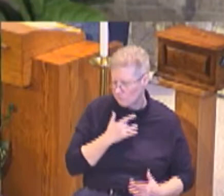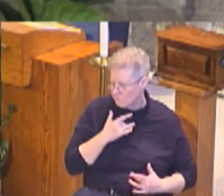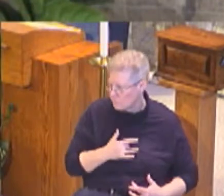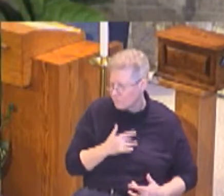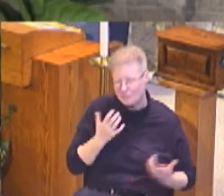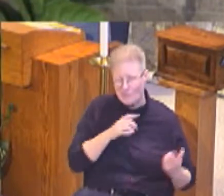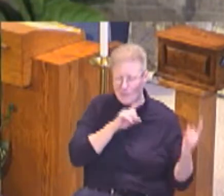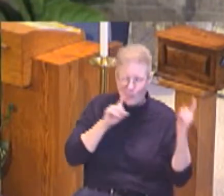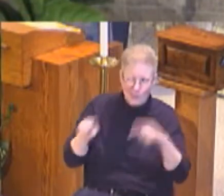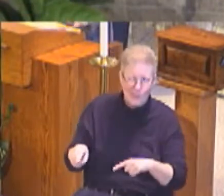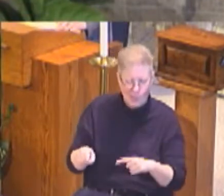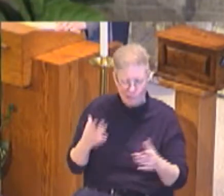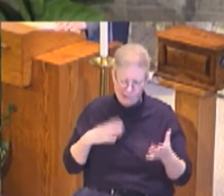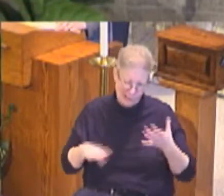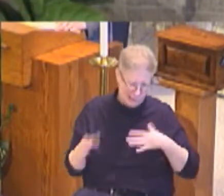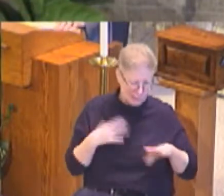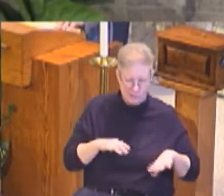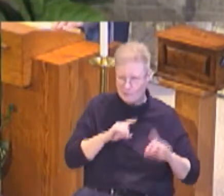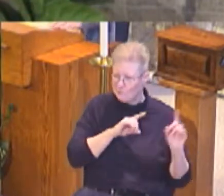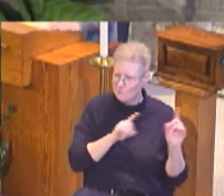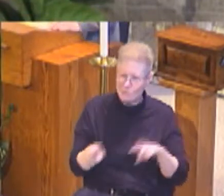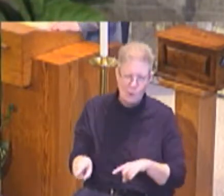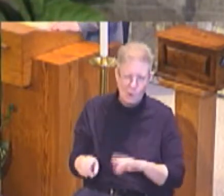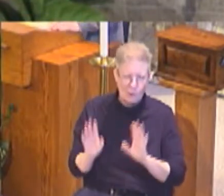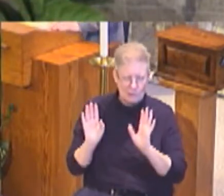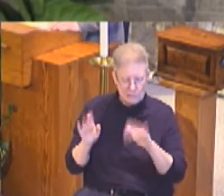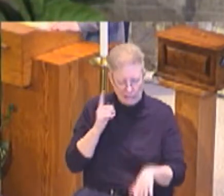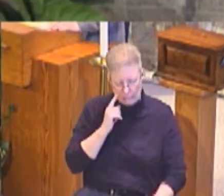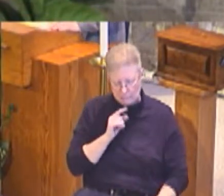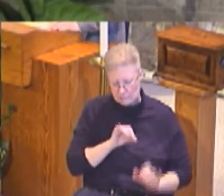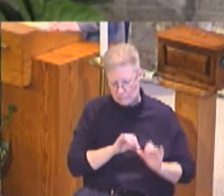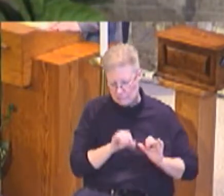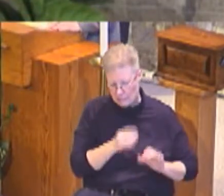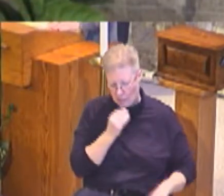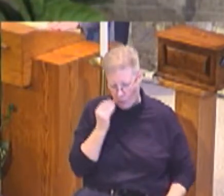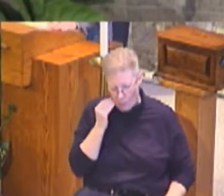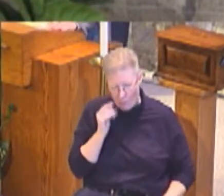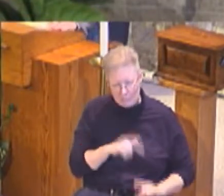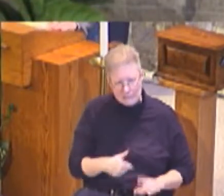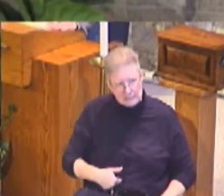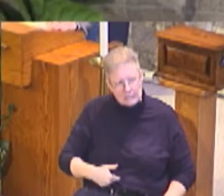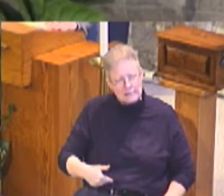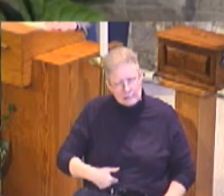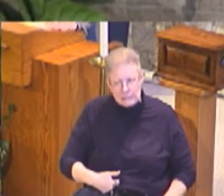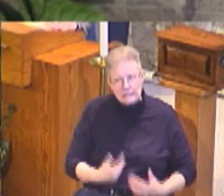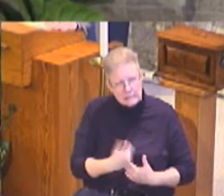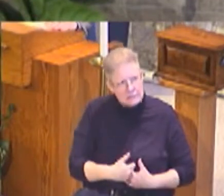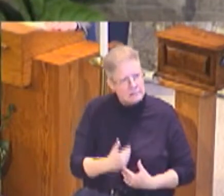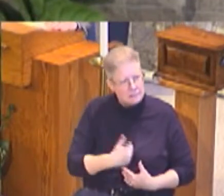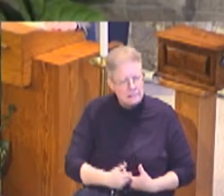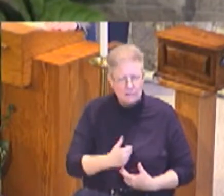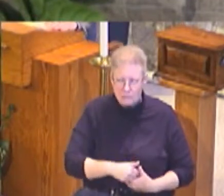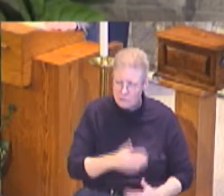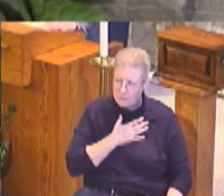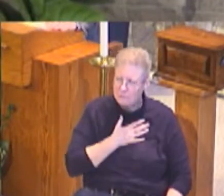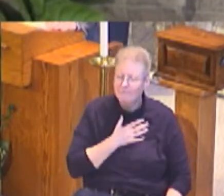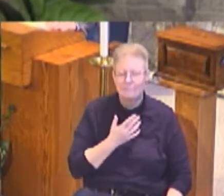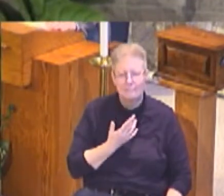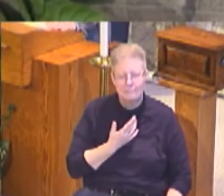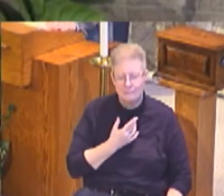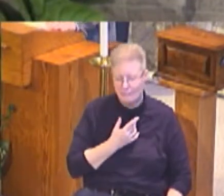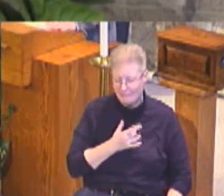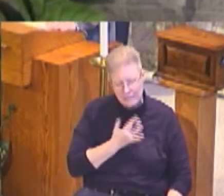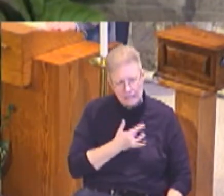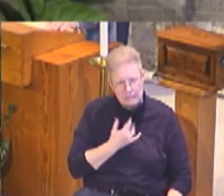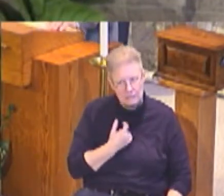She didn't want to get dressed up. She thought she'd stay home. But that nudge wouldn't go away. It just kept saying,